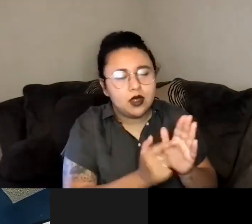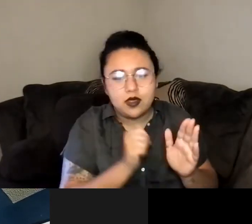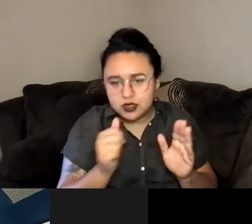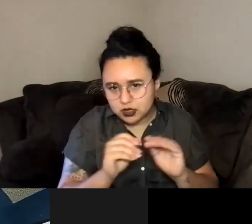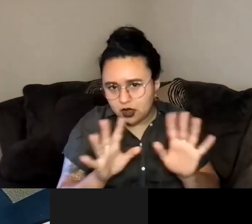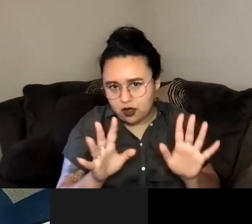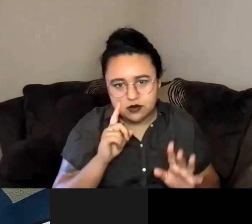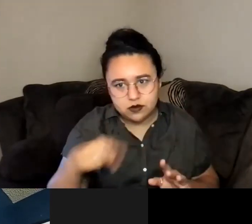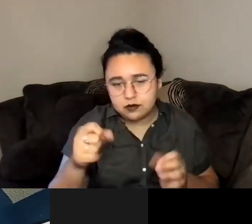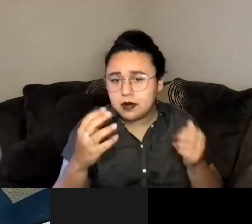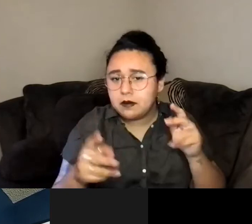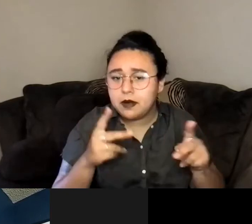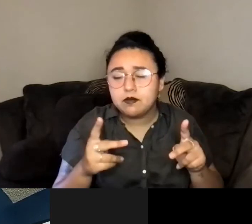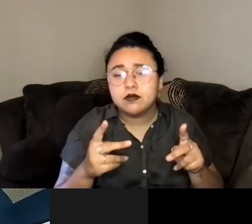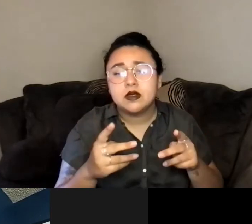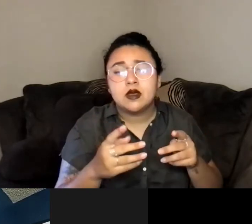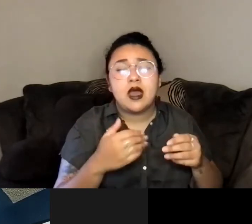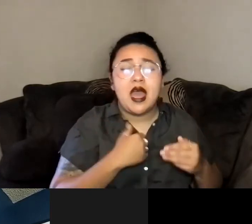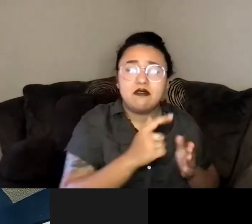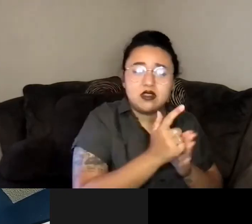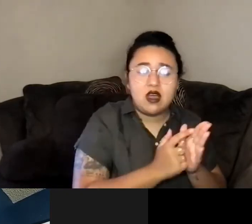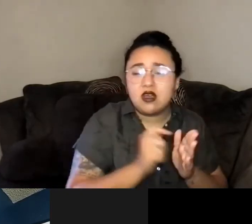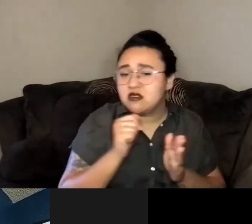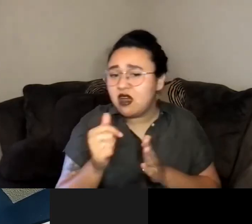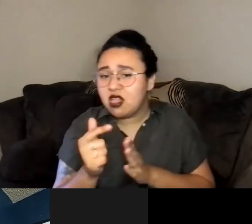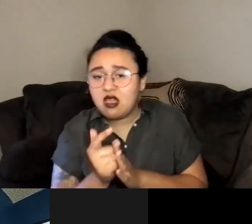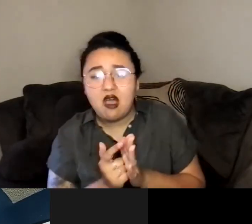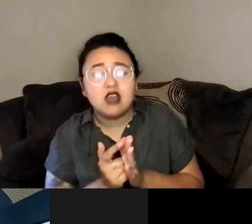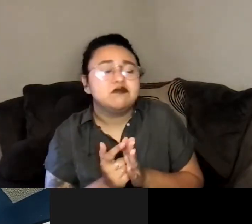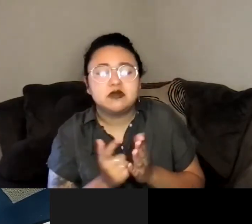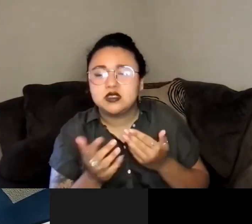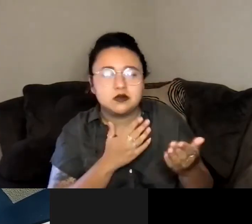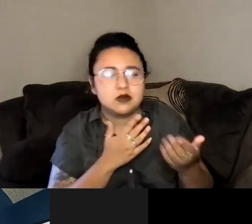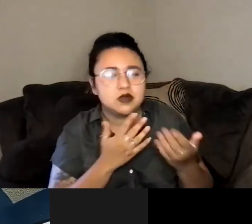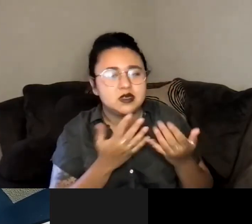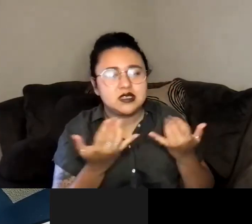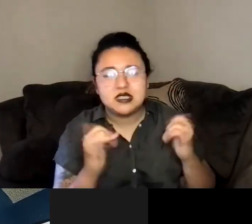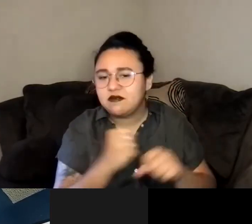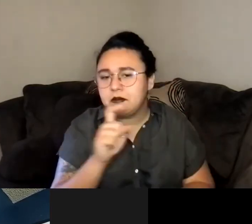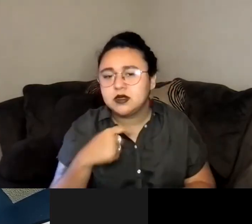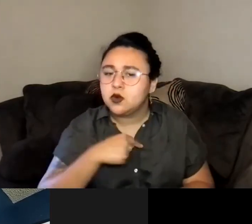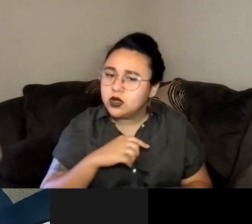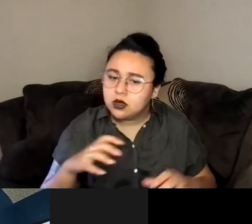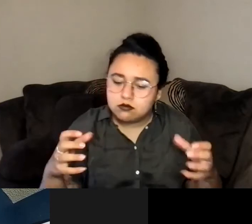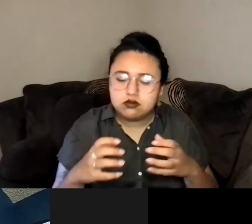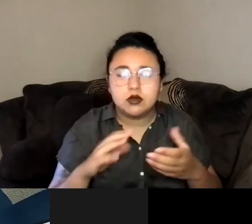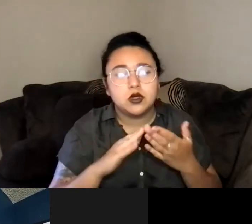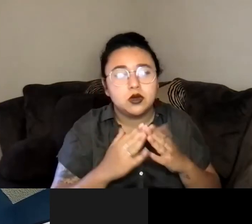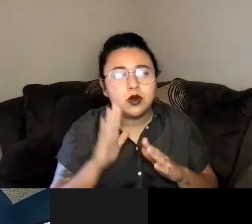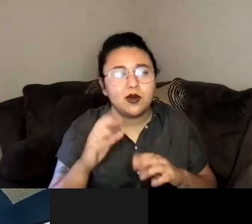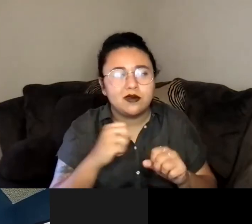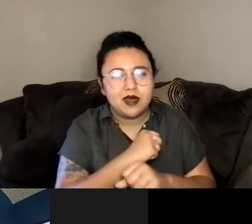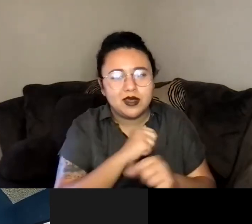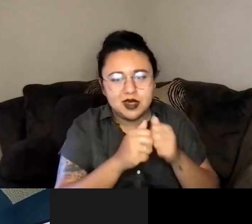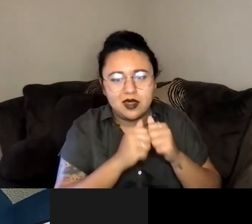if there's a law or if there's not a law, it doesn't matter. You're going to have to fight anyway. And the thing is, like, we do it as a community. Right. We know, we talk